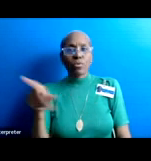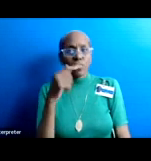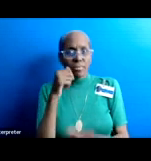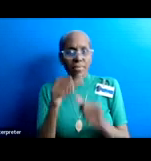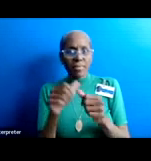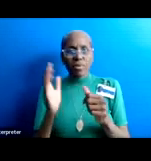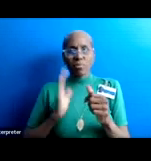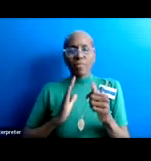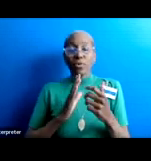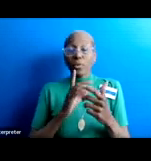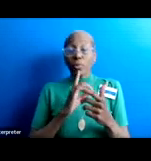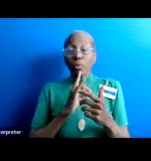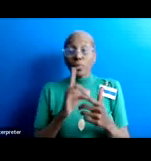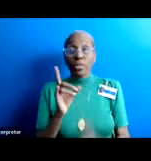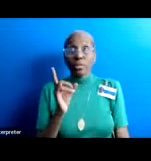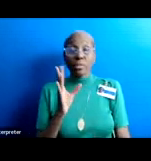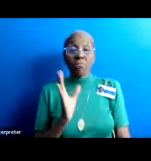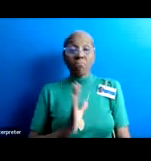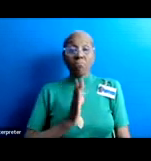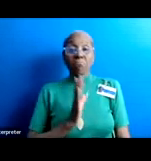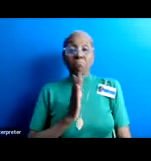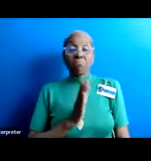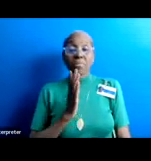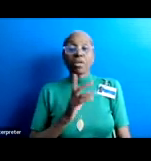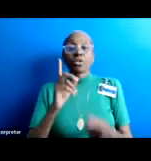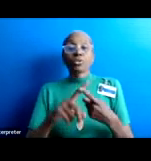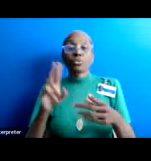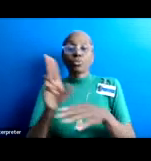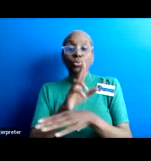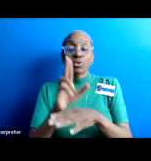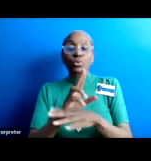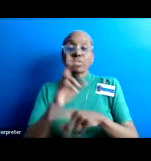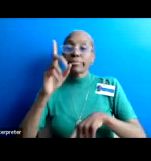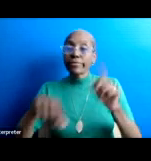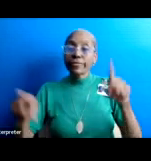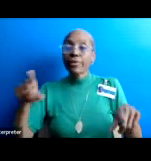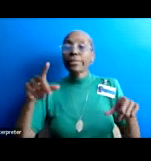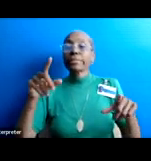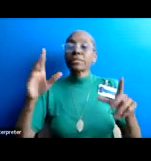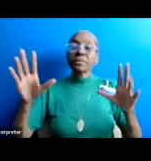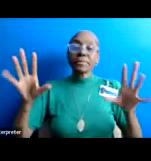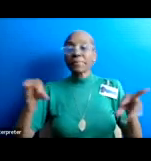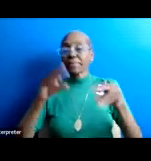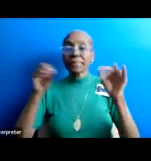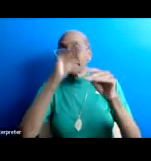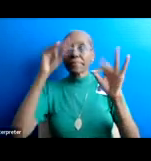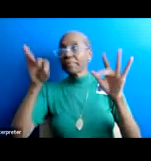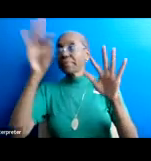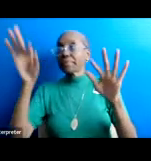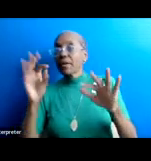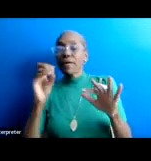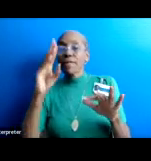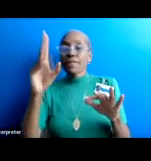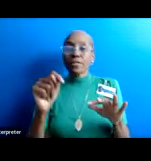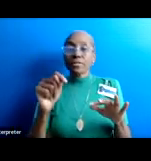used to be really, really fashionable to use very scripty fonts, meaning that they're